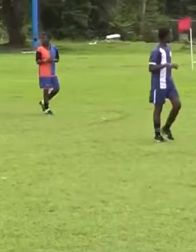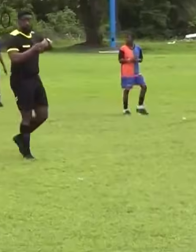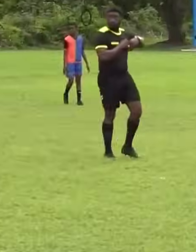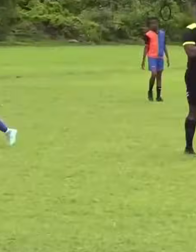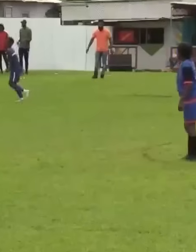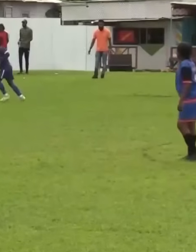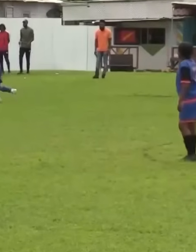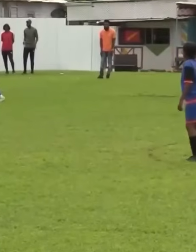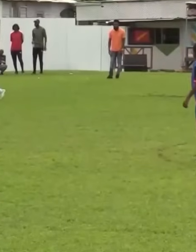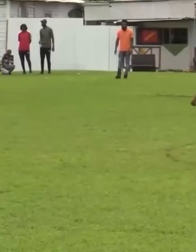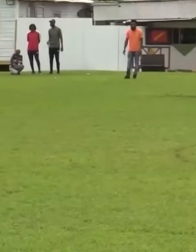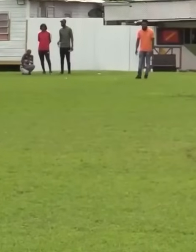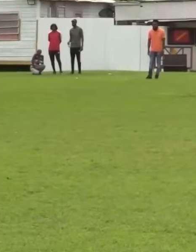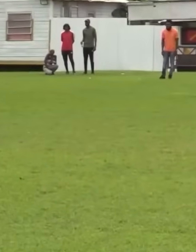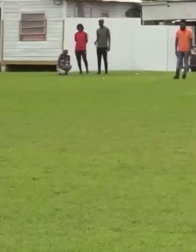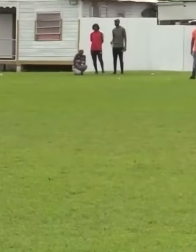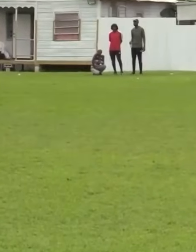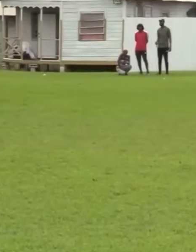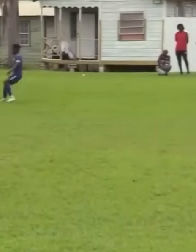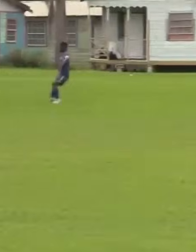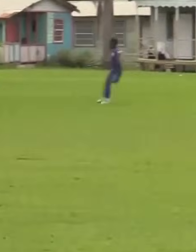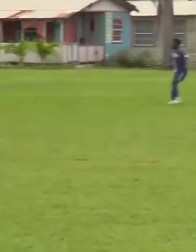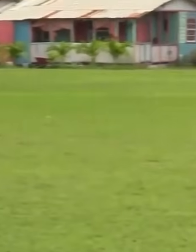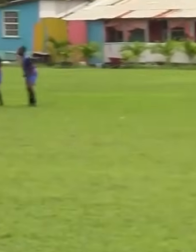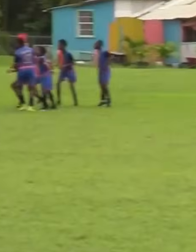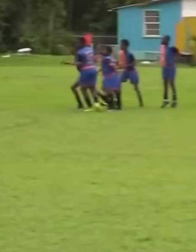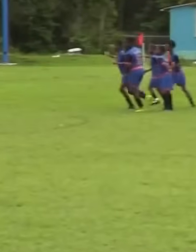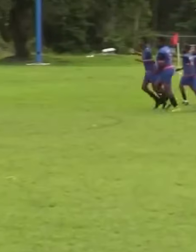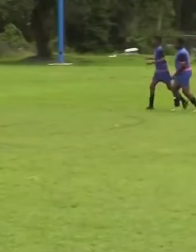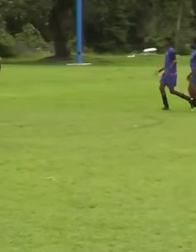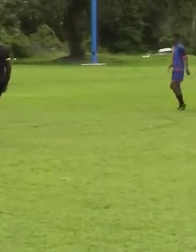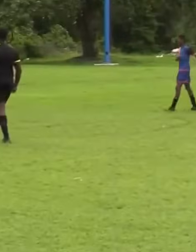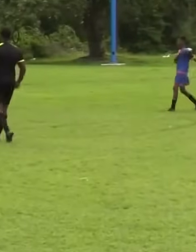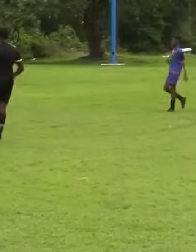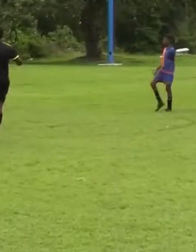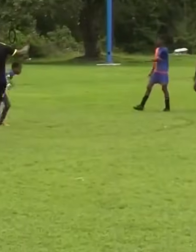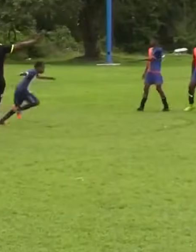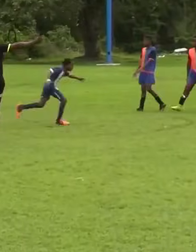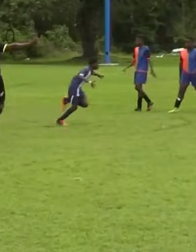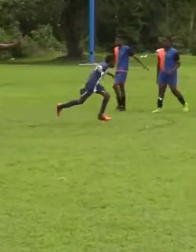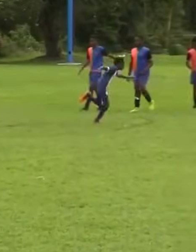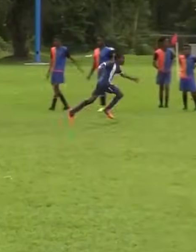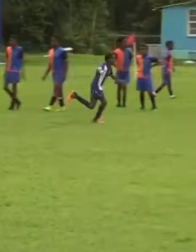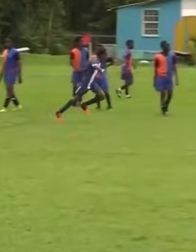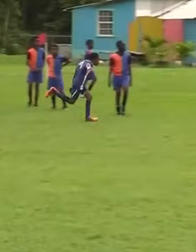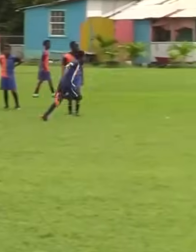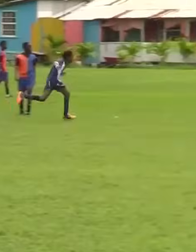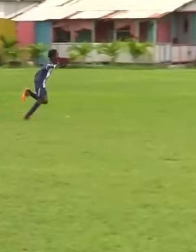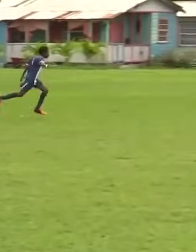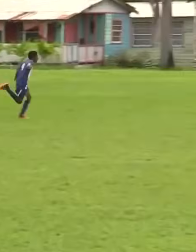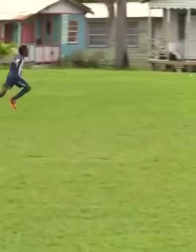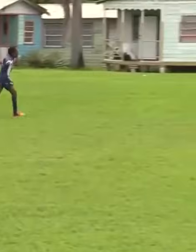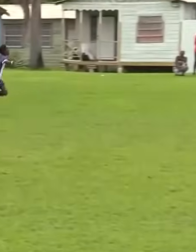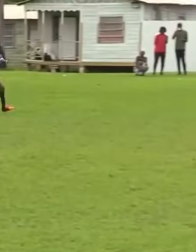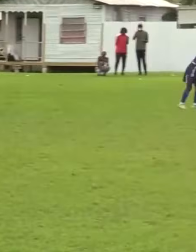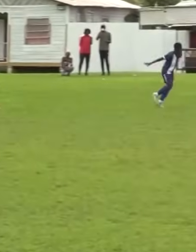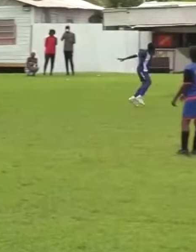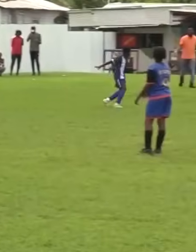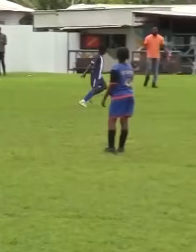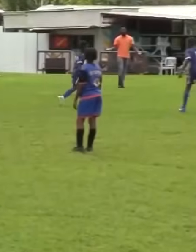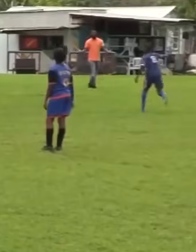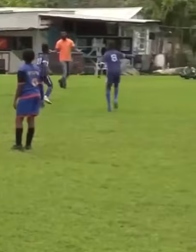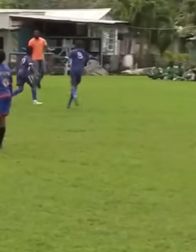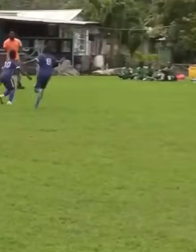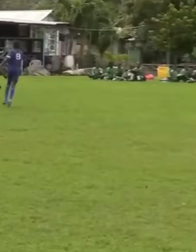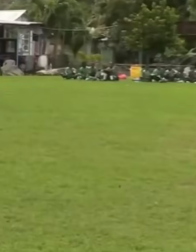Cumberbatch 0. Just before the break, George Lamming doubled their lead, and it was Alan Braffett again, back of the